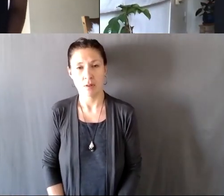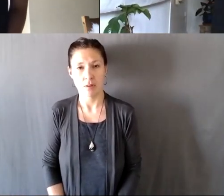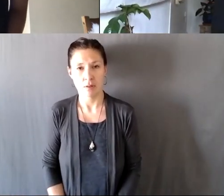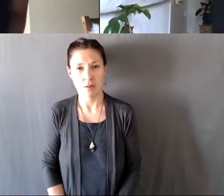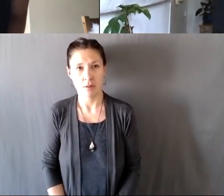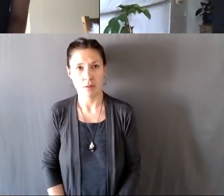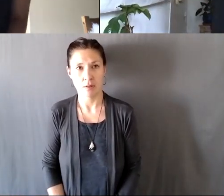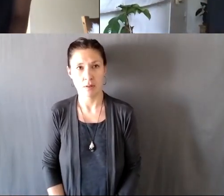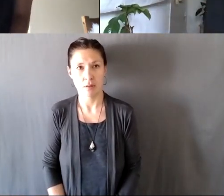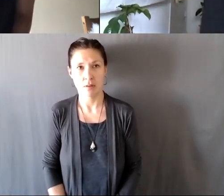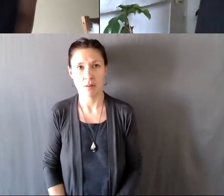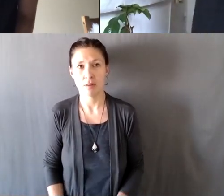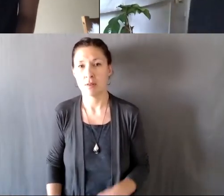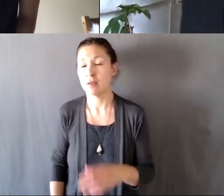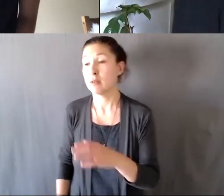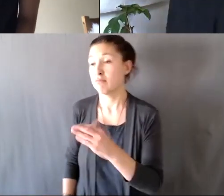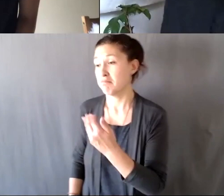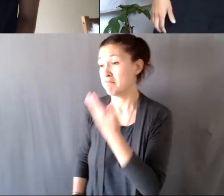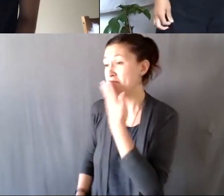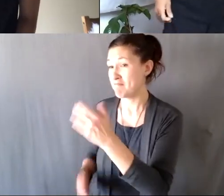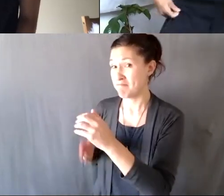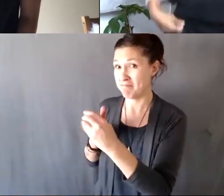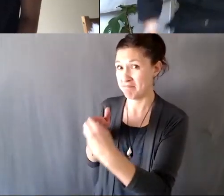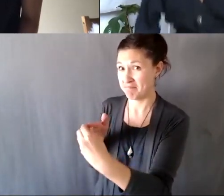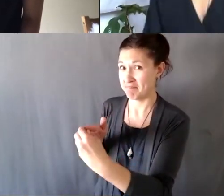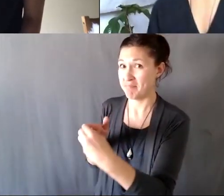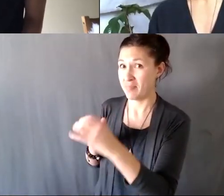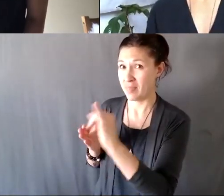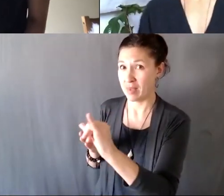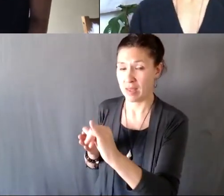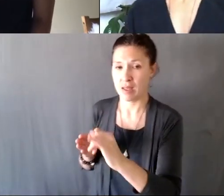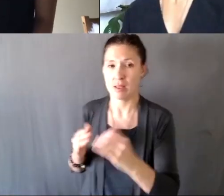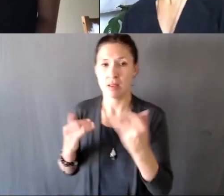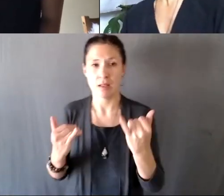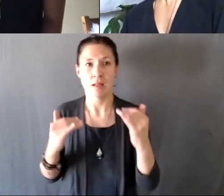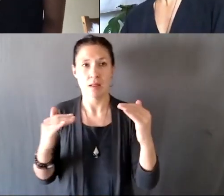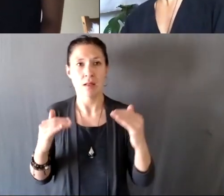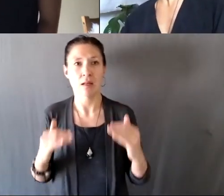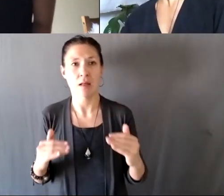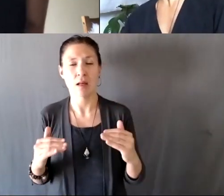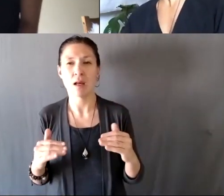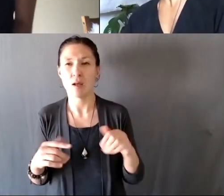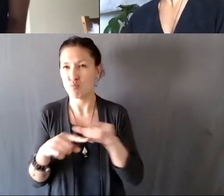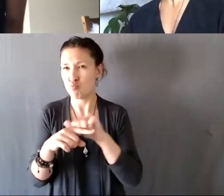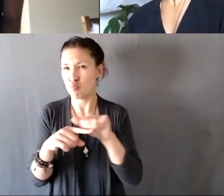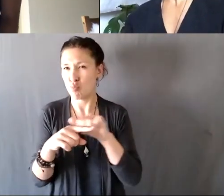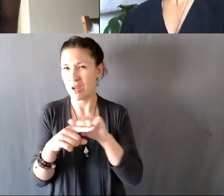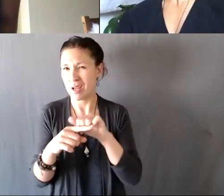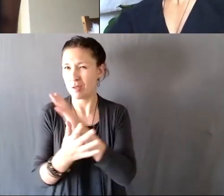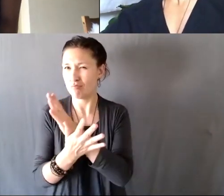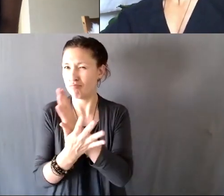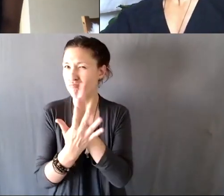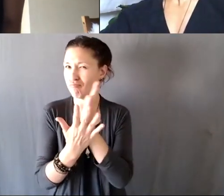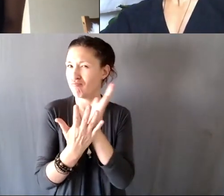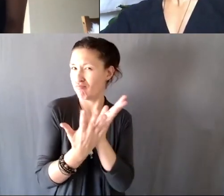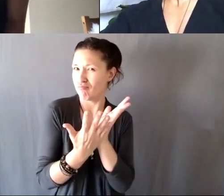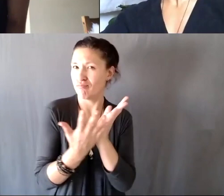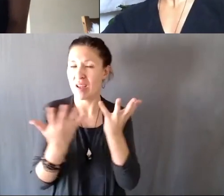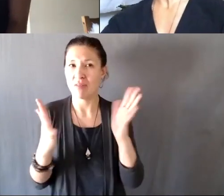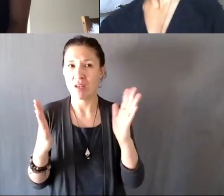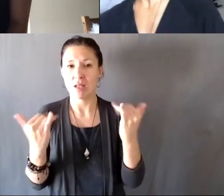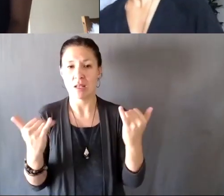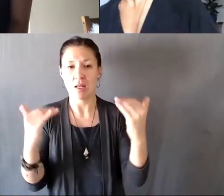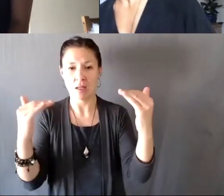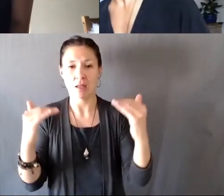Thank you, Lingji. All right, so now that we have gone through this practice, we are going to move